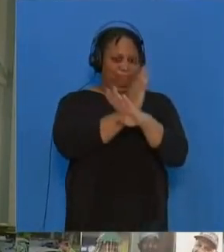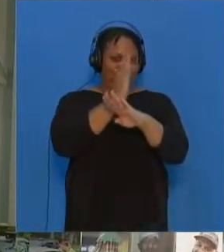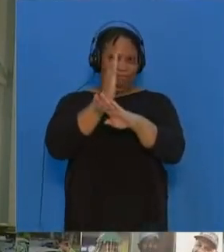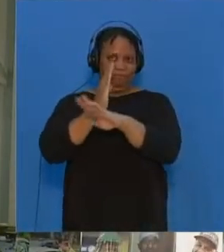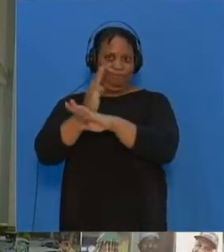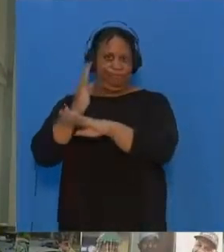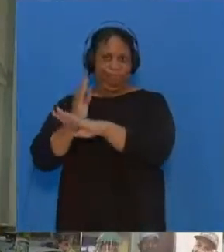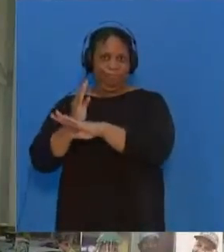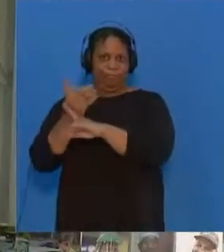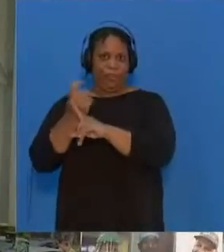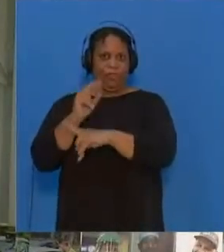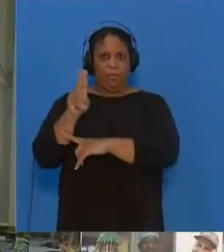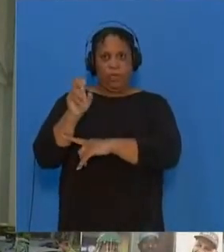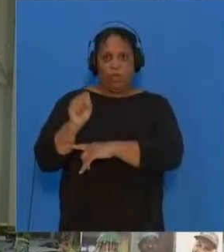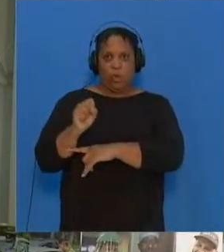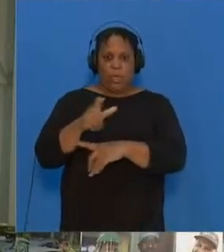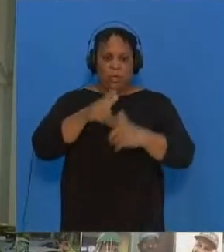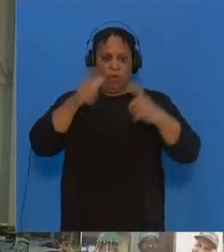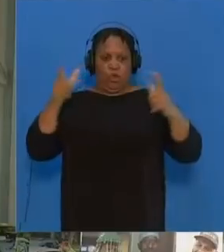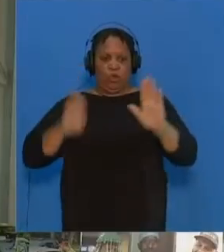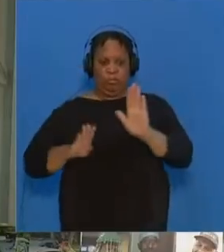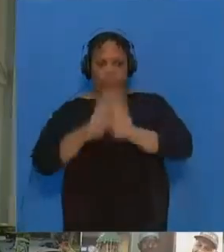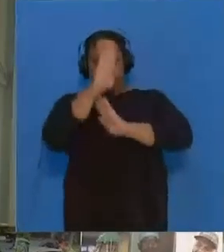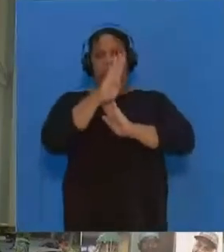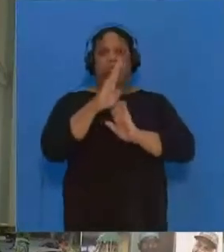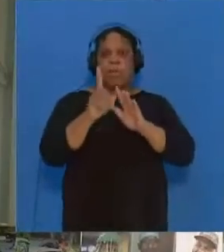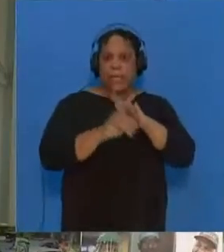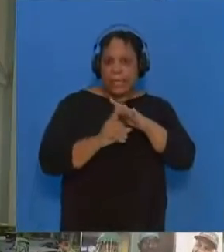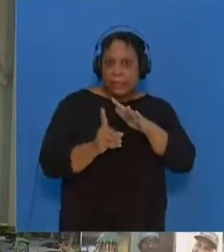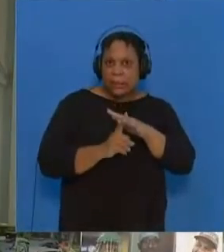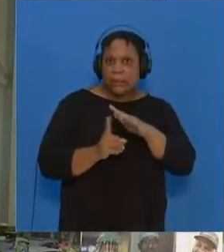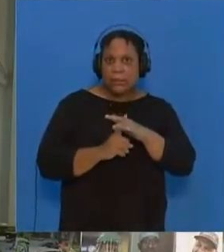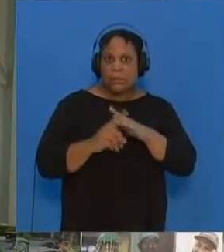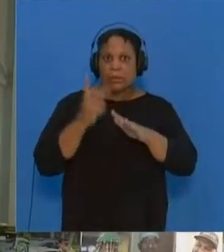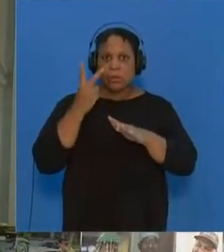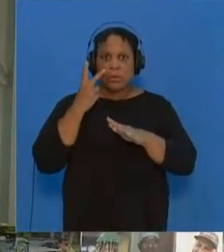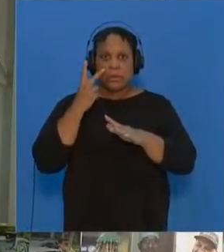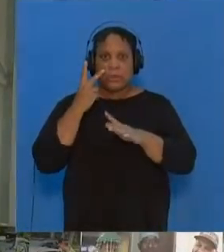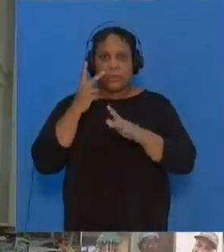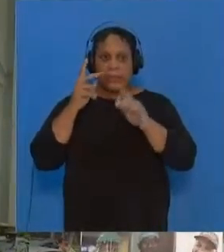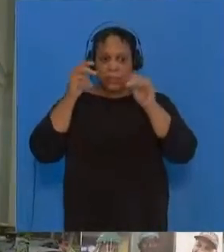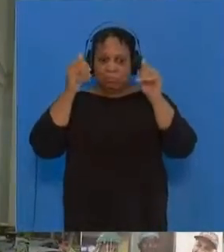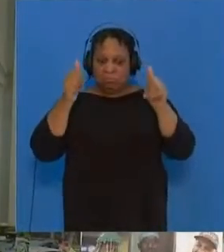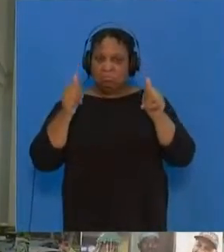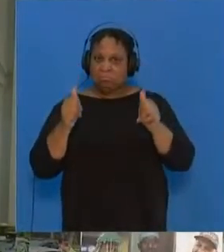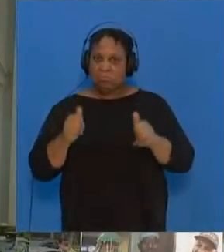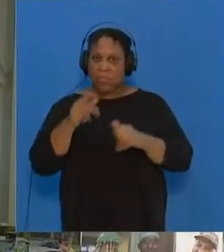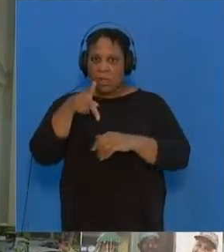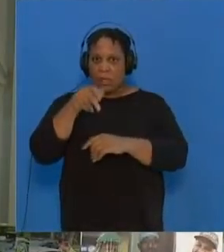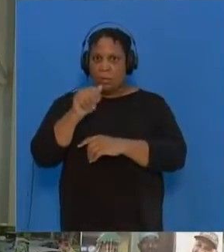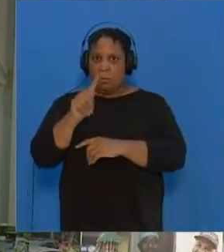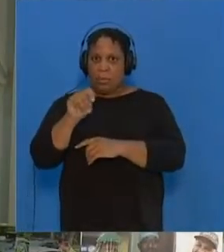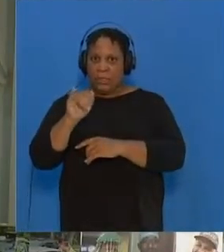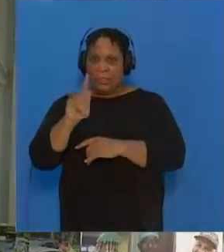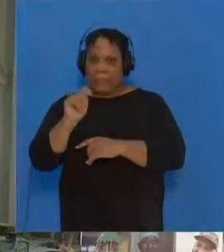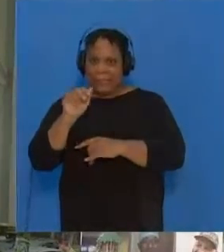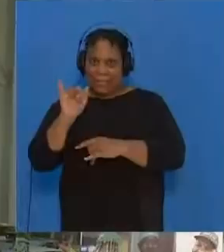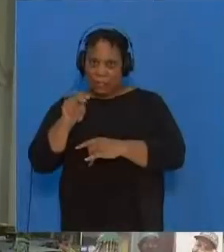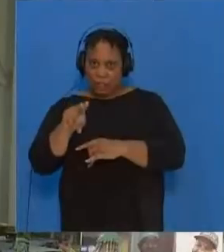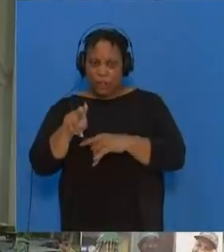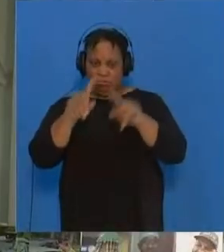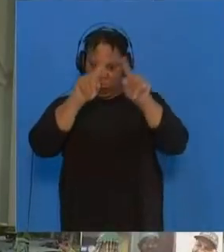from the United States due to the recent huge spike in U.S. cases. We've seen a petition in Bermuda over the weekend and your